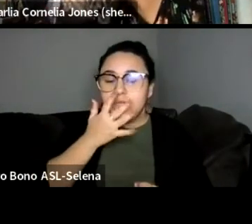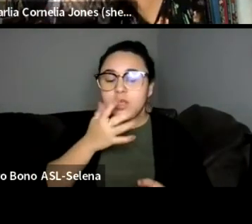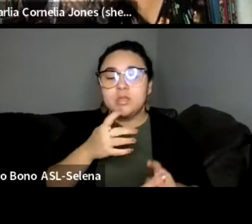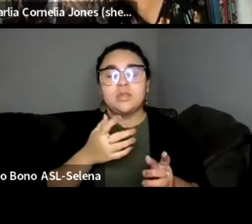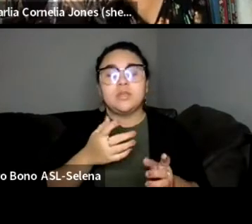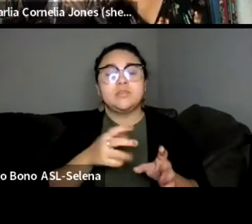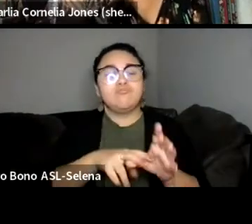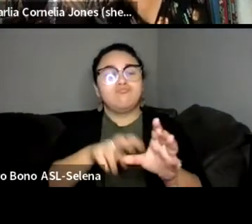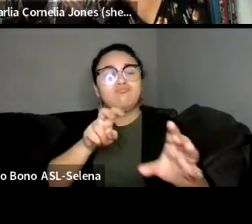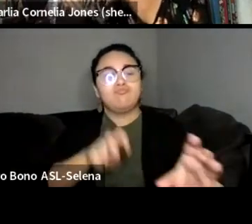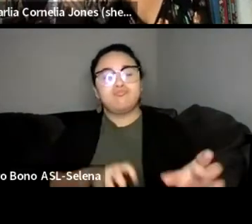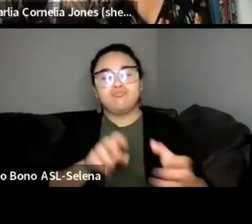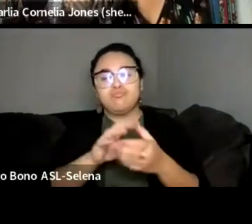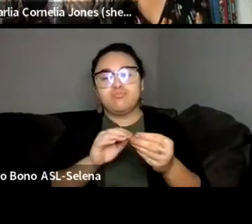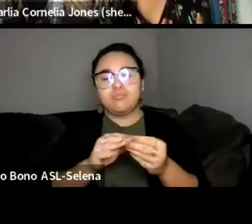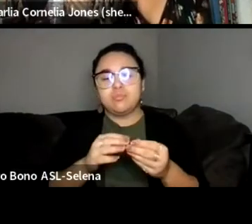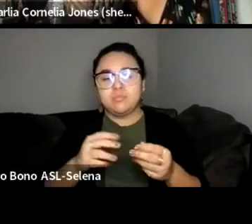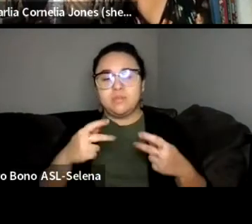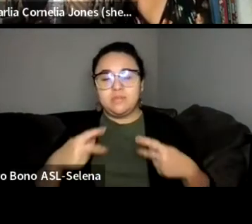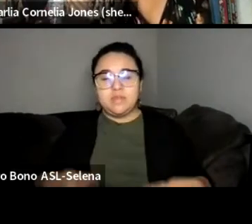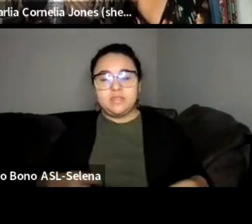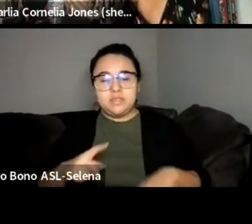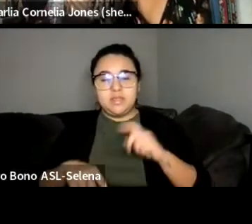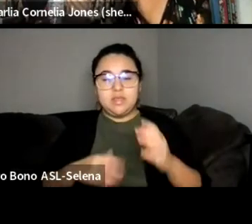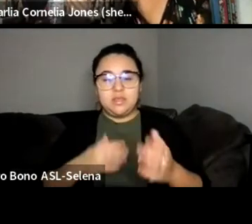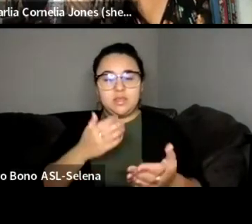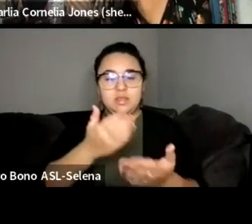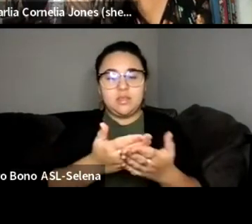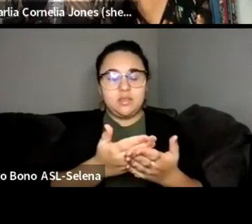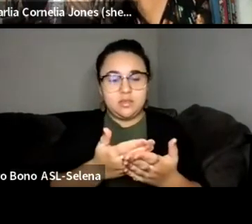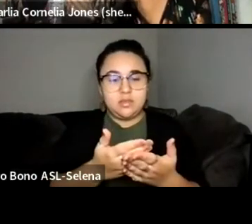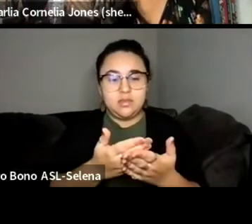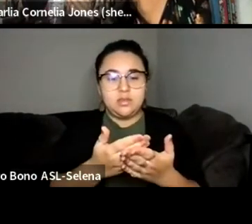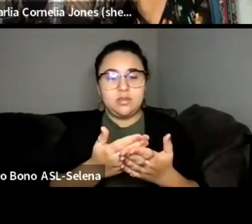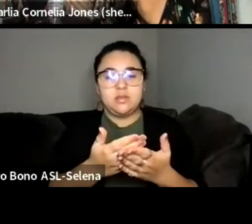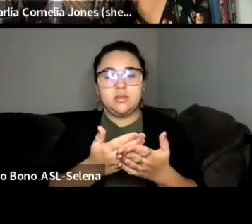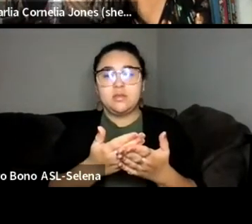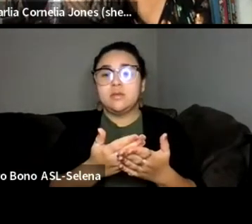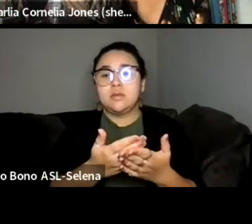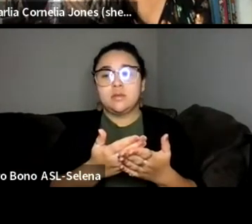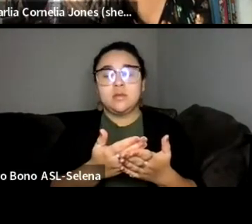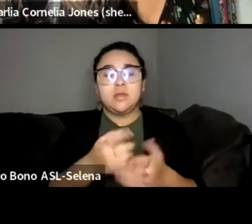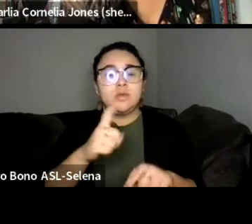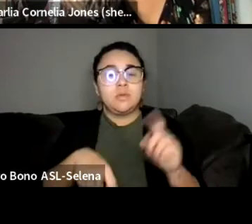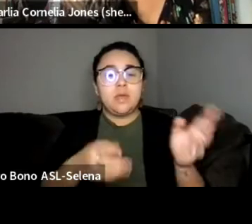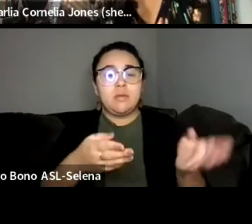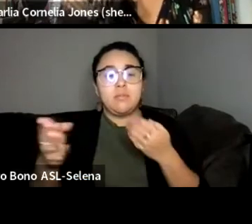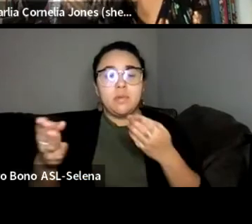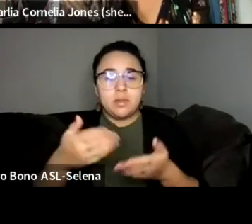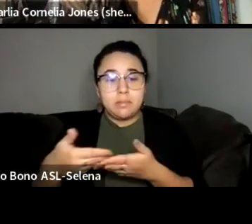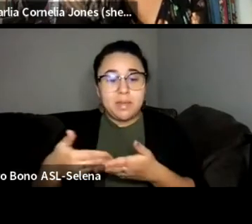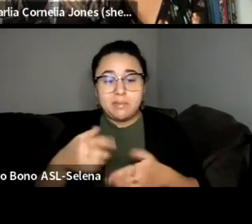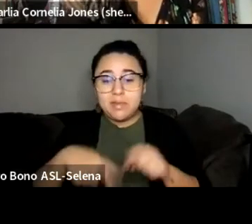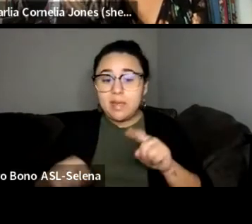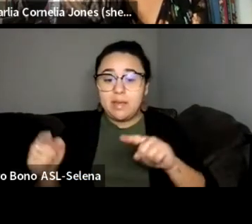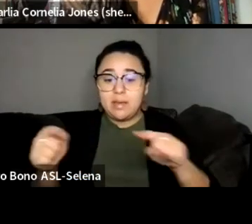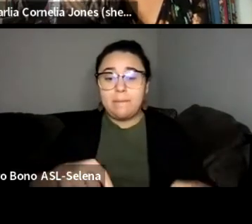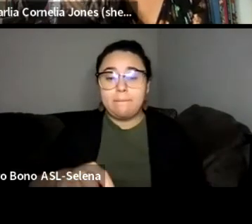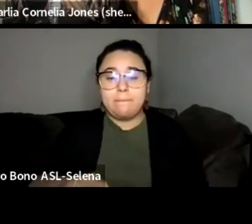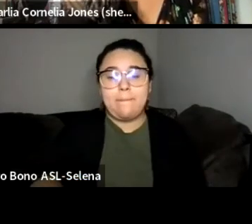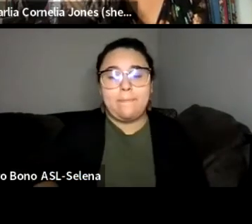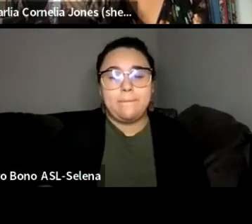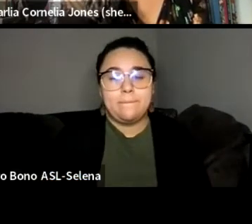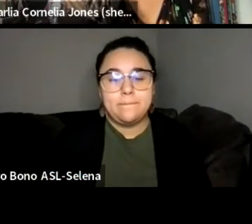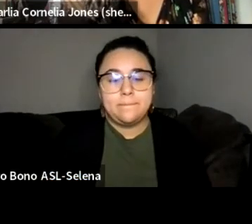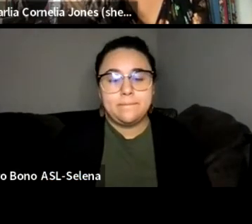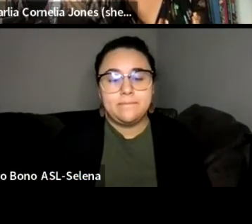storytelling because it just, you physically can't get there. Like Garlia was talking about, like Lanisha was talking about, if you can't bring your baby, you can't come. And so we